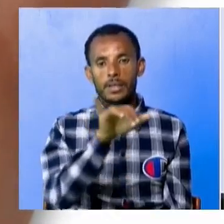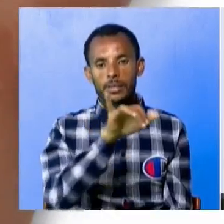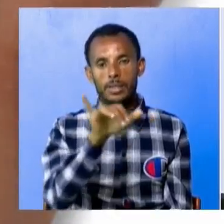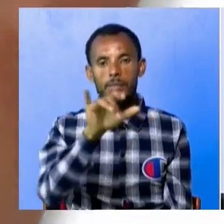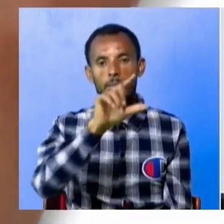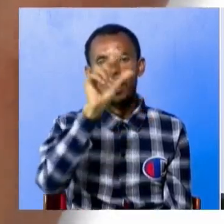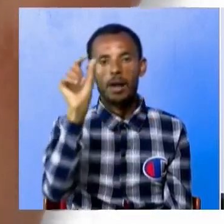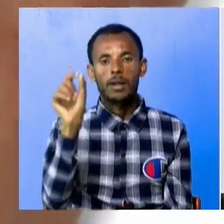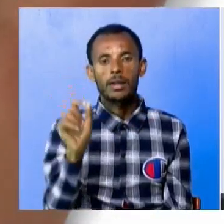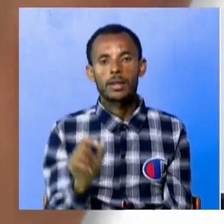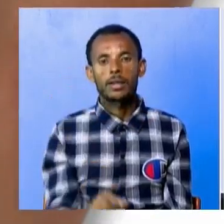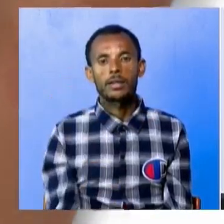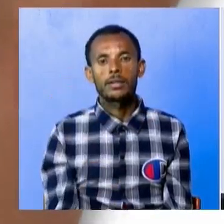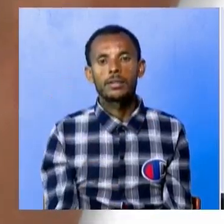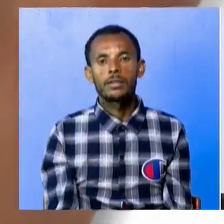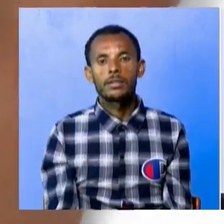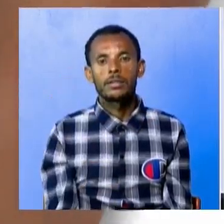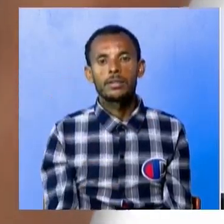arc